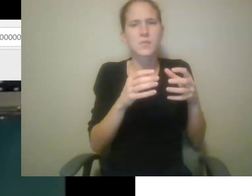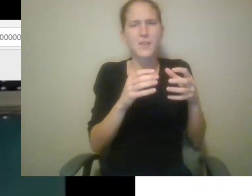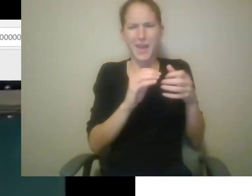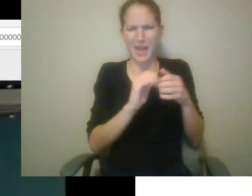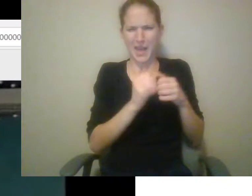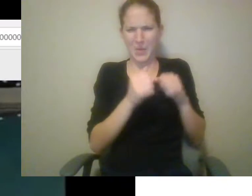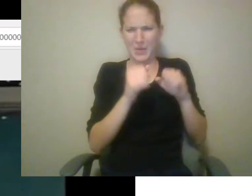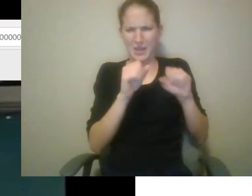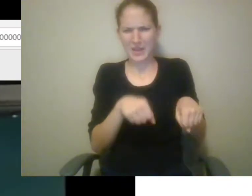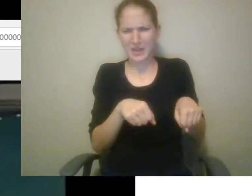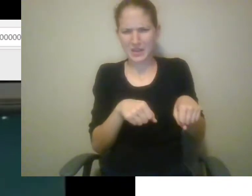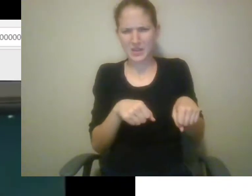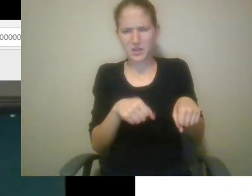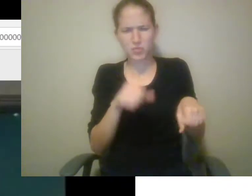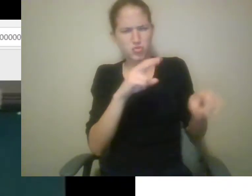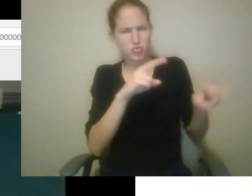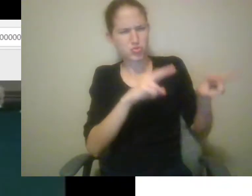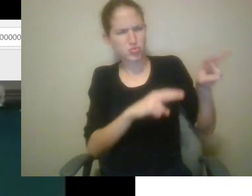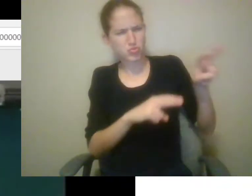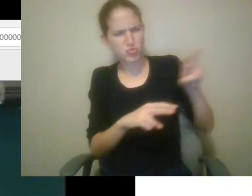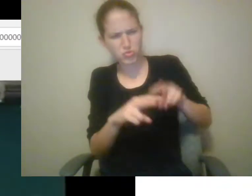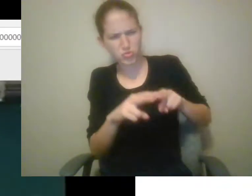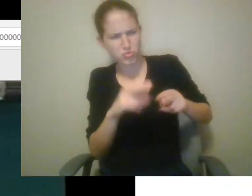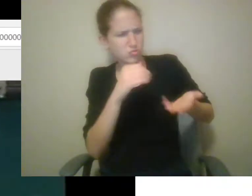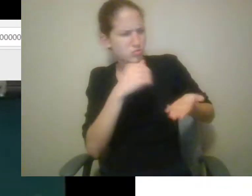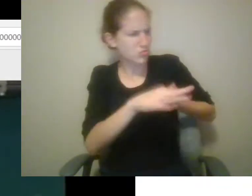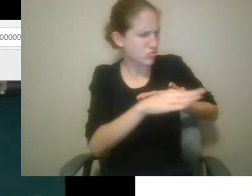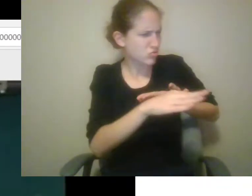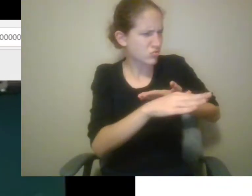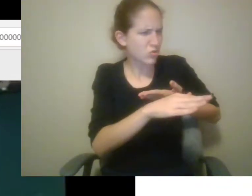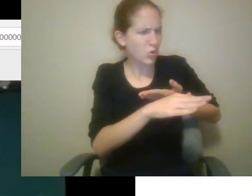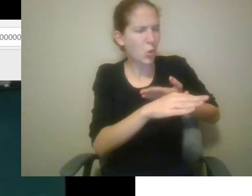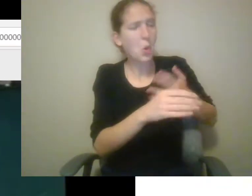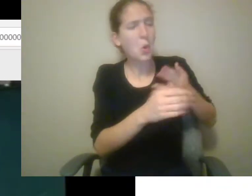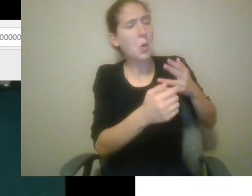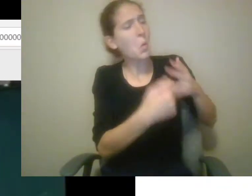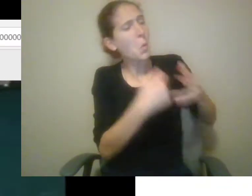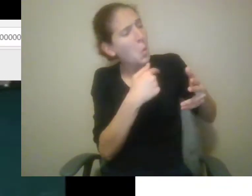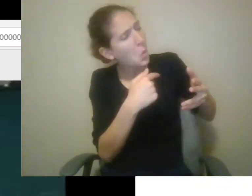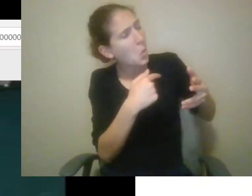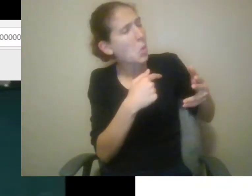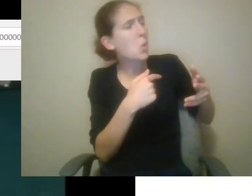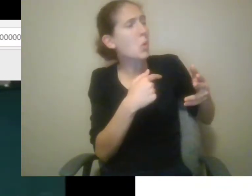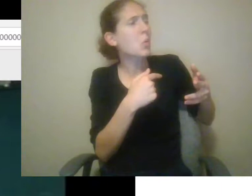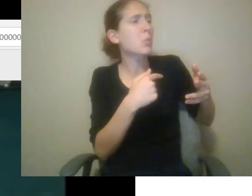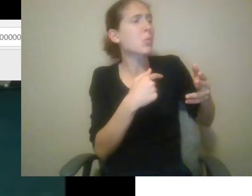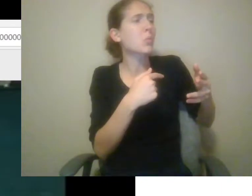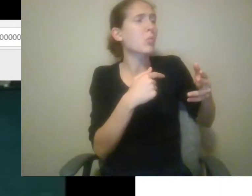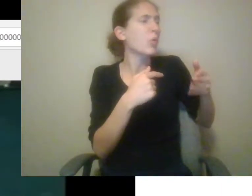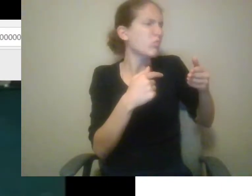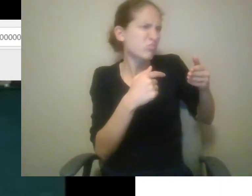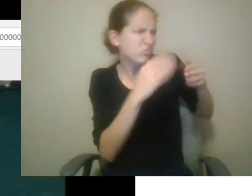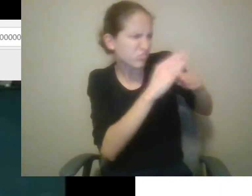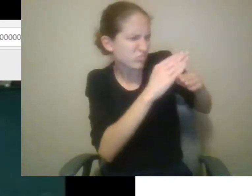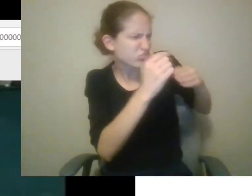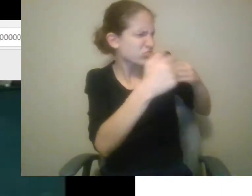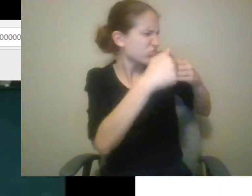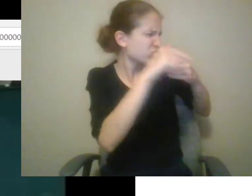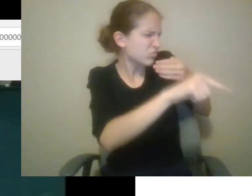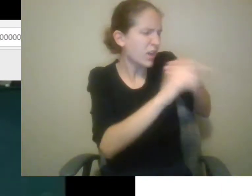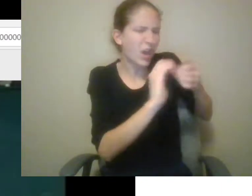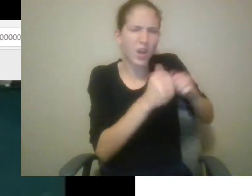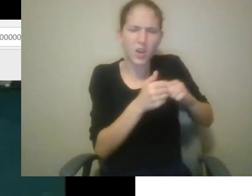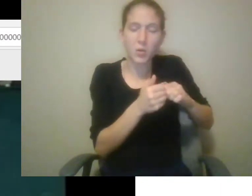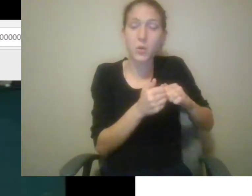have any sort of ability to judge what goes in and out of it? Well, first off, if you think of the cell